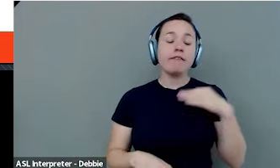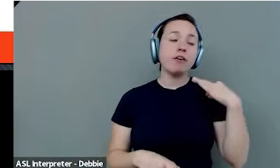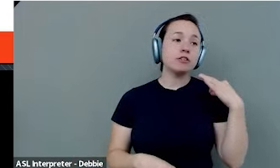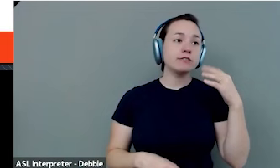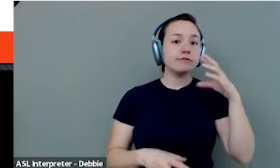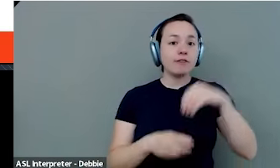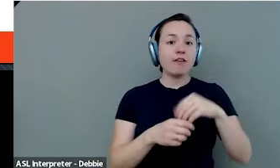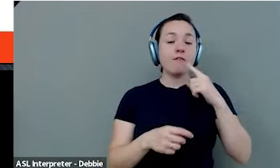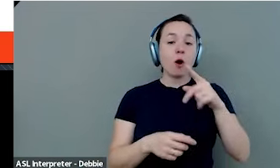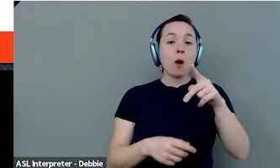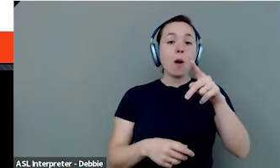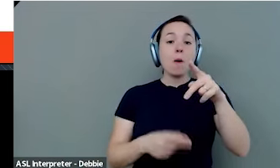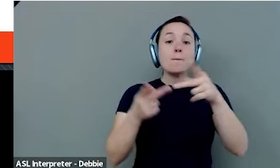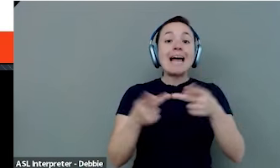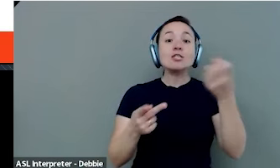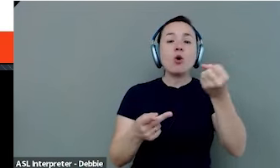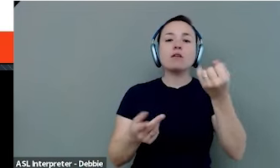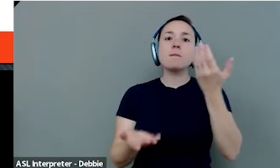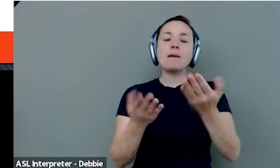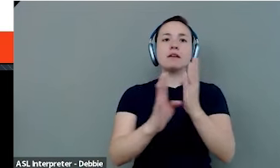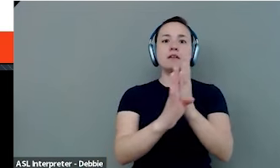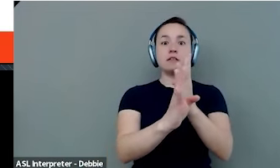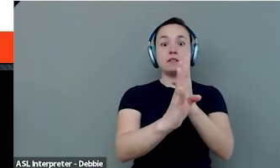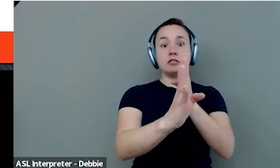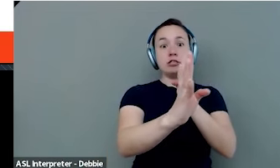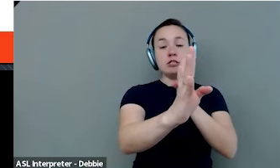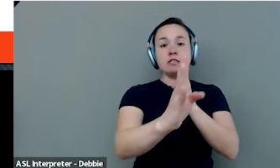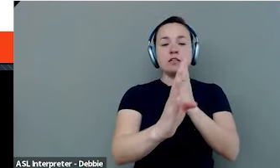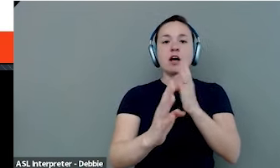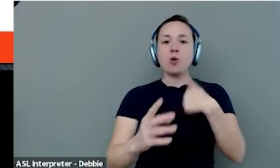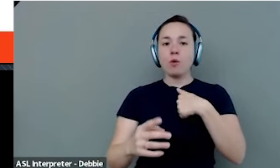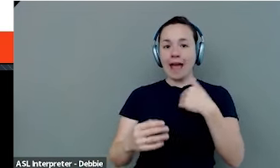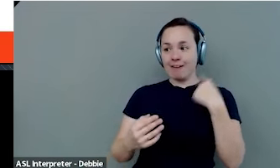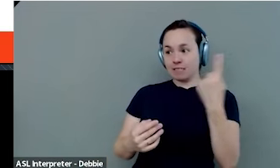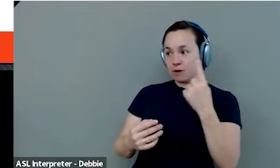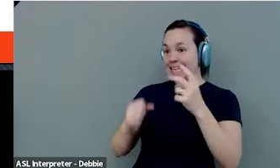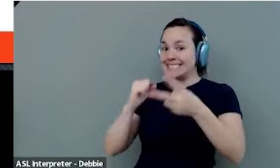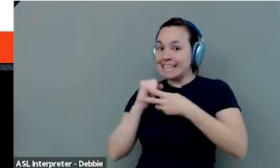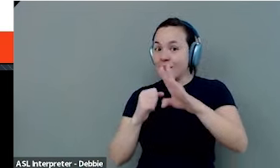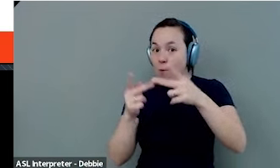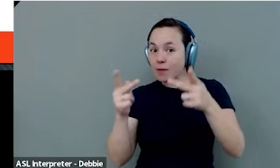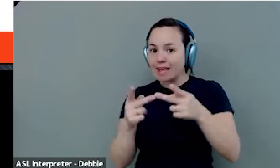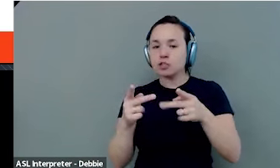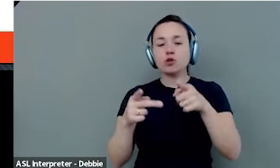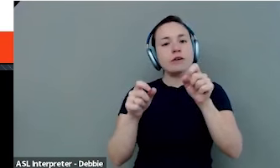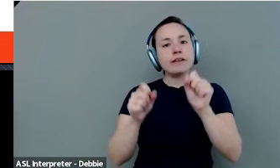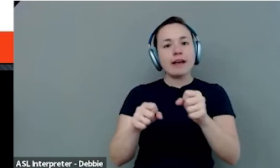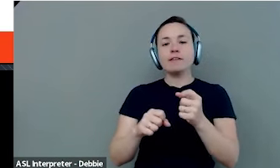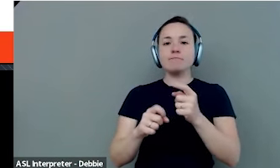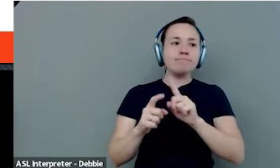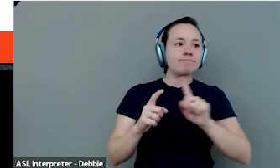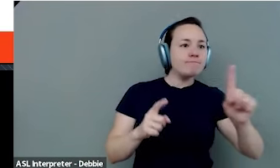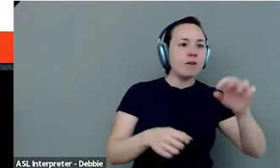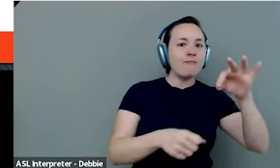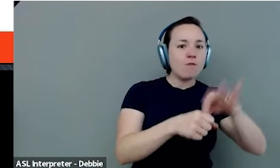as placeholders in your line. If the line happens to become long, we will ensure that you save your spot and that you are able to cast your ballot when